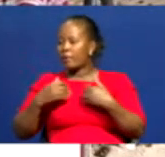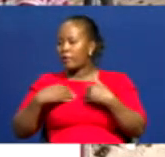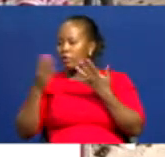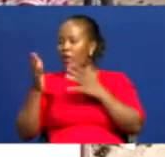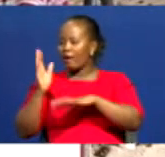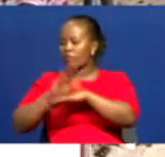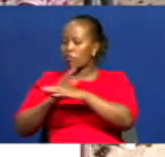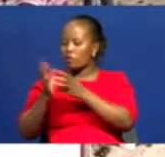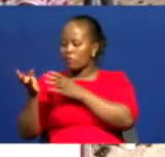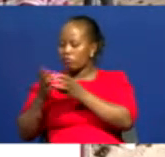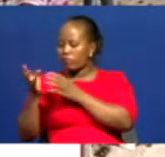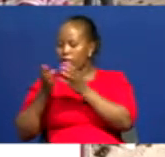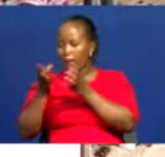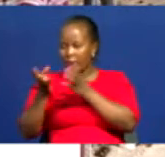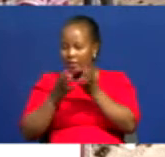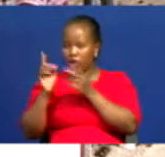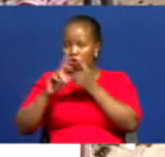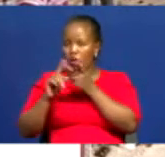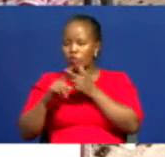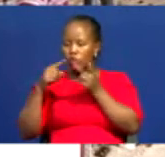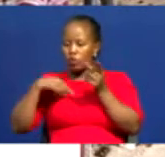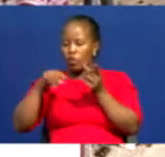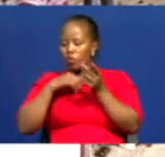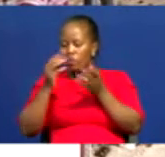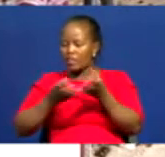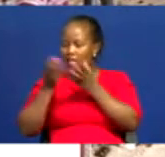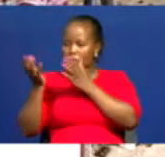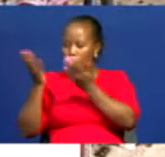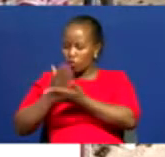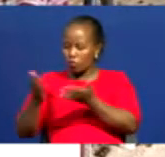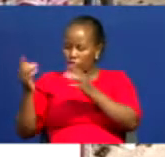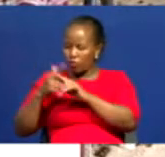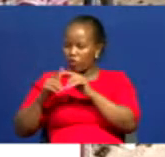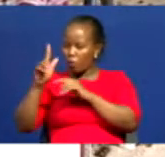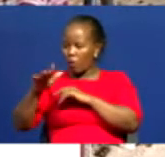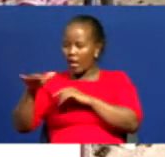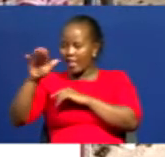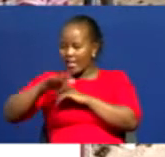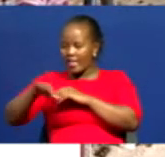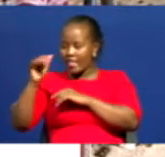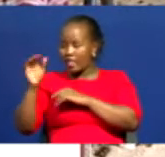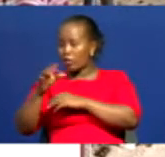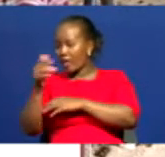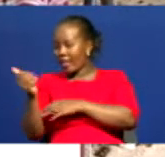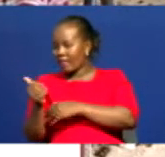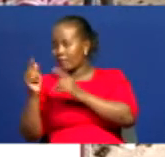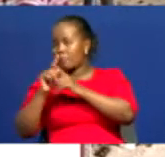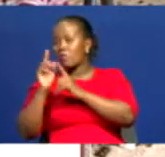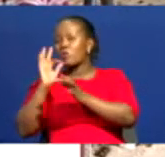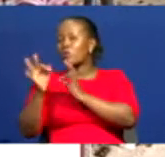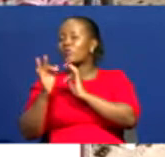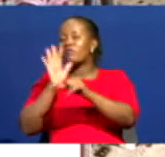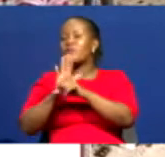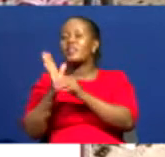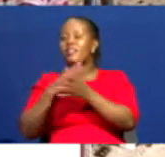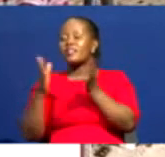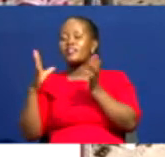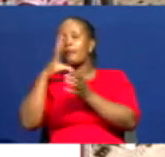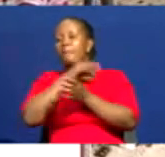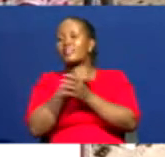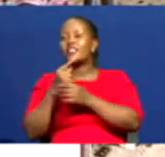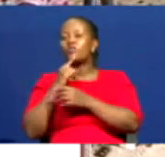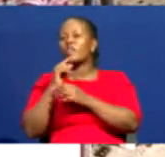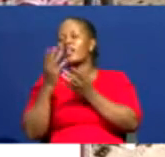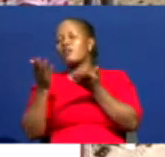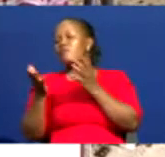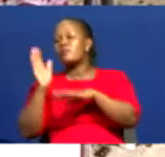good trade. We transport goods from one point to another. Maybe if there are goods that we do not have in Turkana, but they can be gotten in